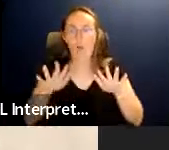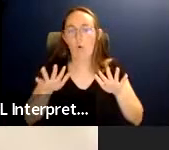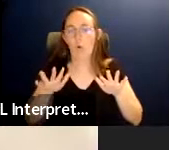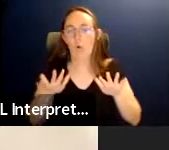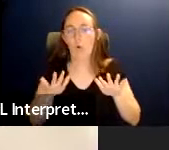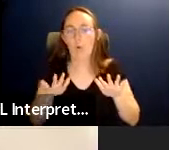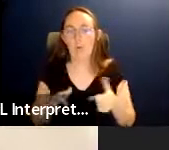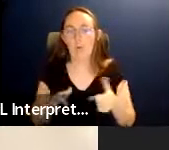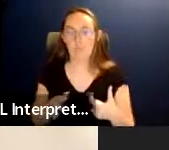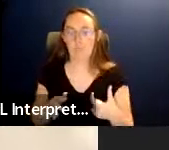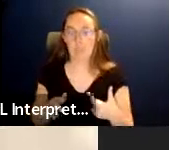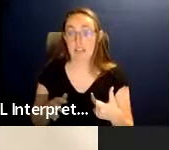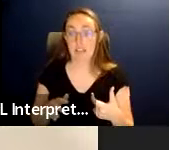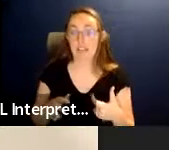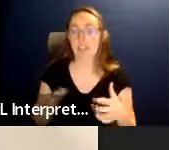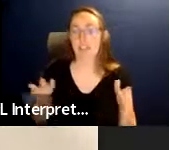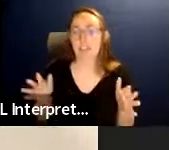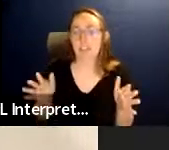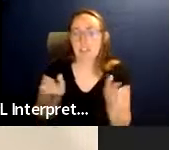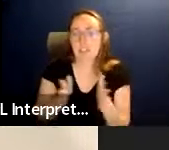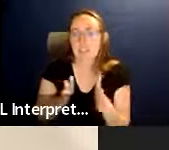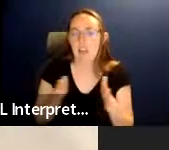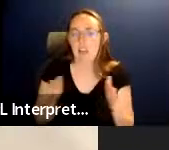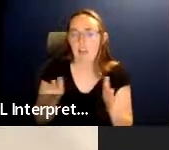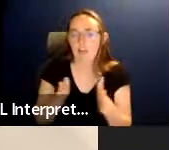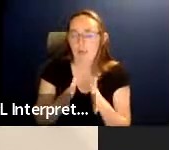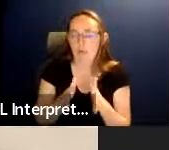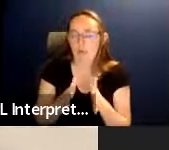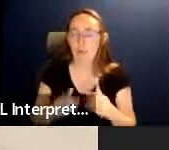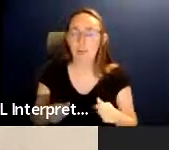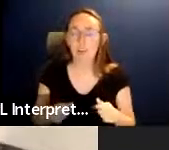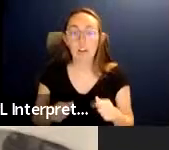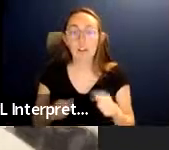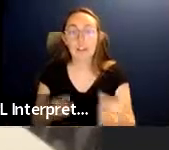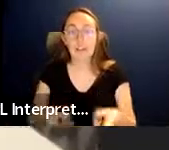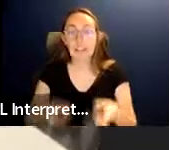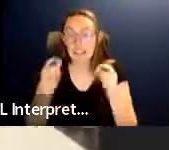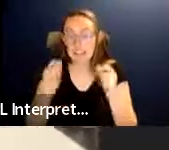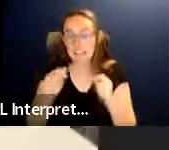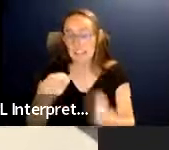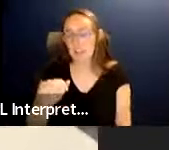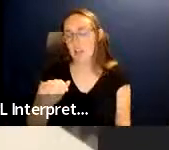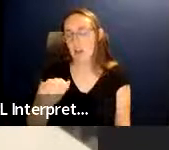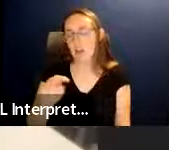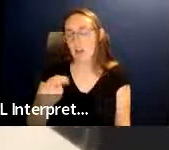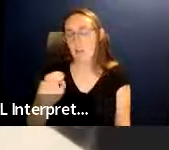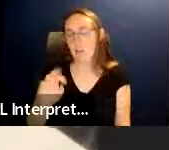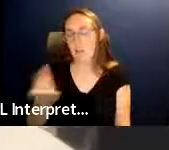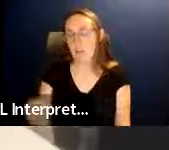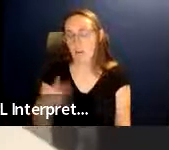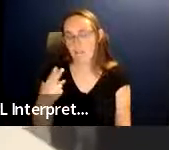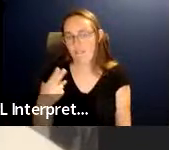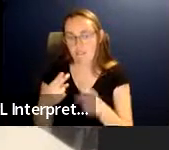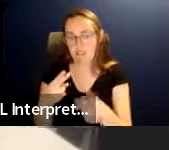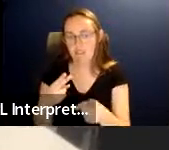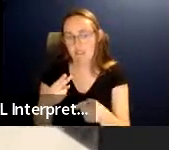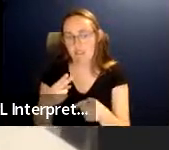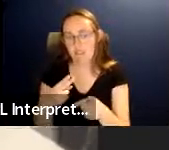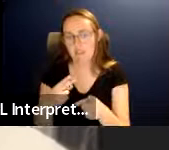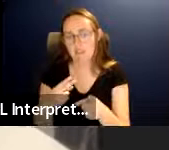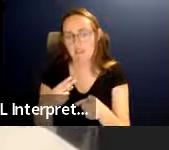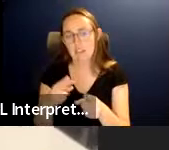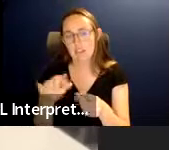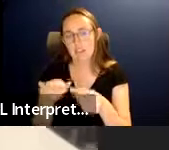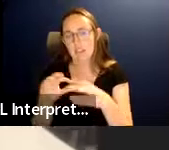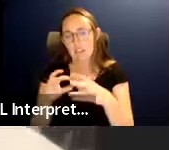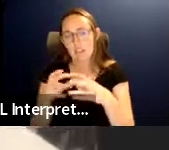button here is to tighten. This is Instamorph, and the Instamorph is formed around the end of